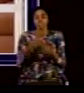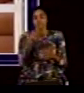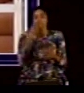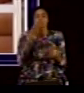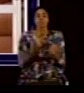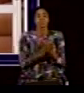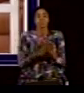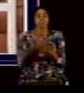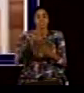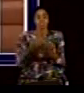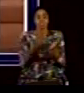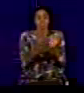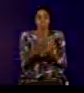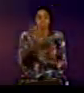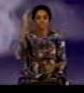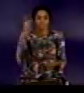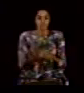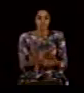of Jesus Christ.